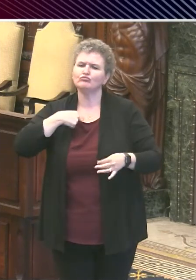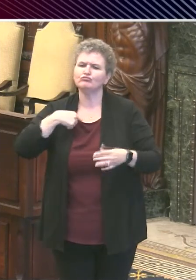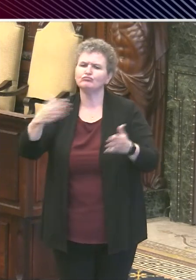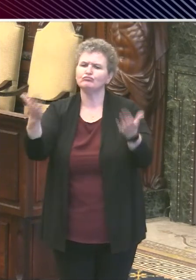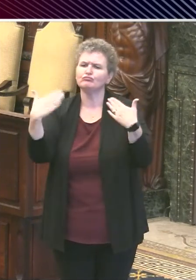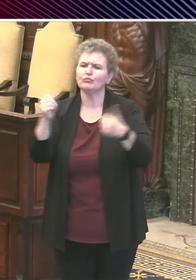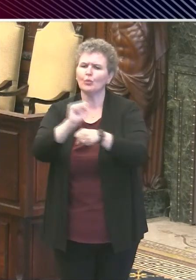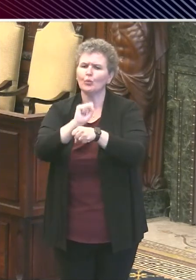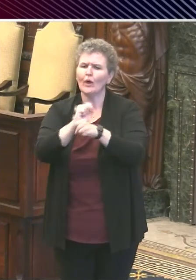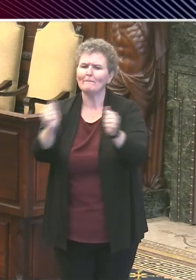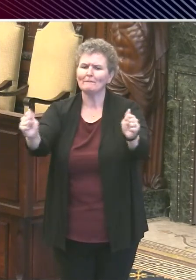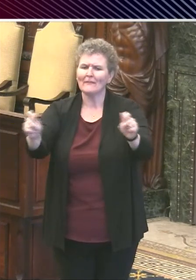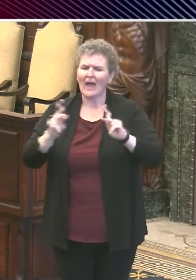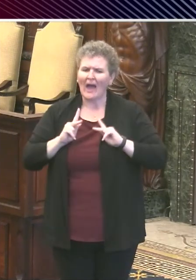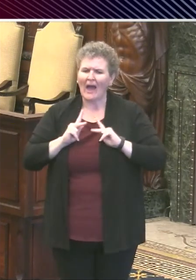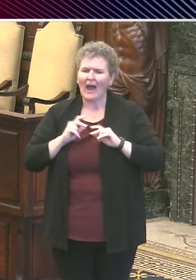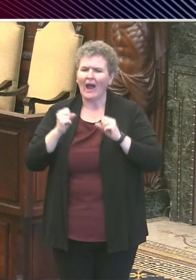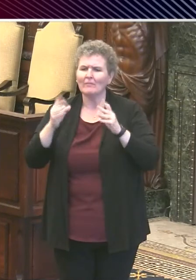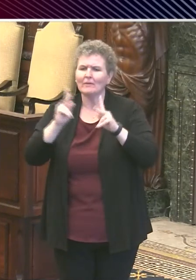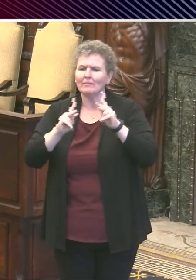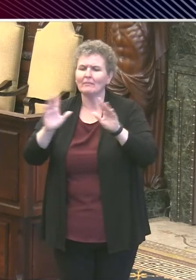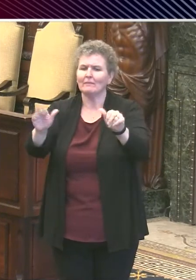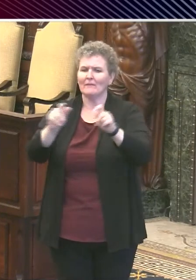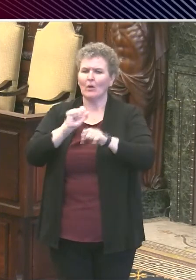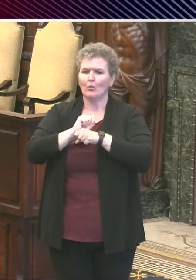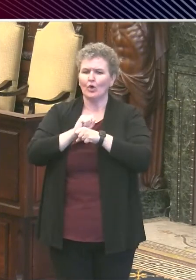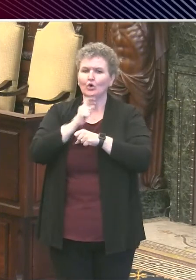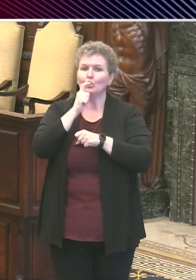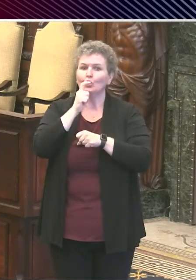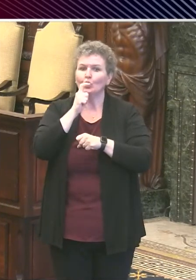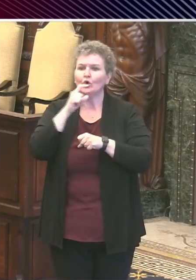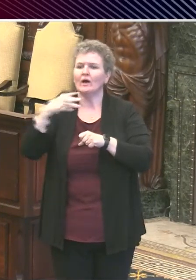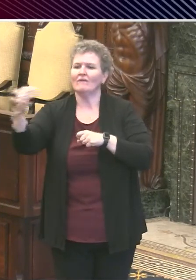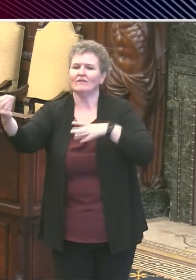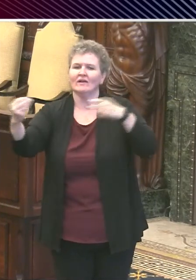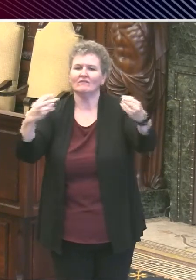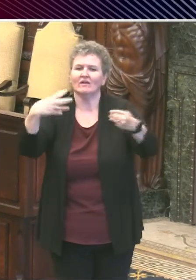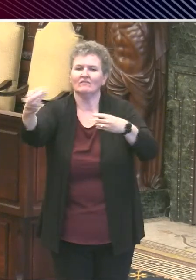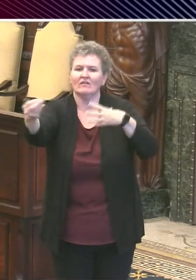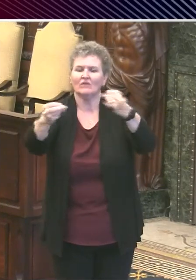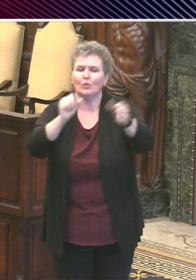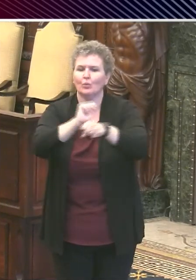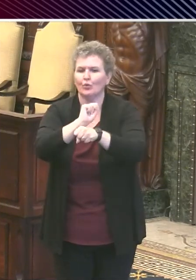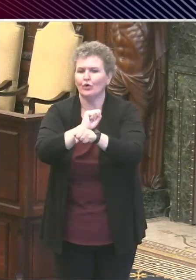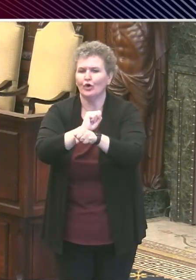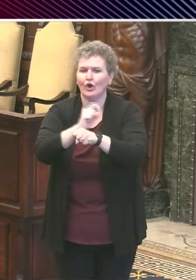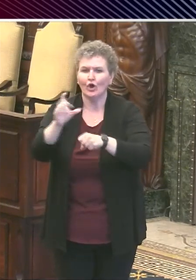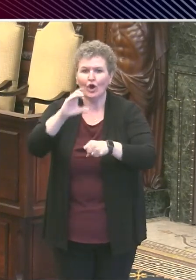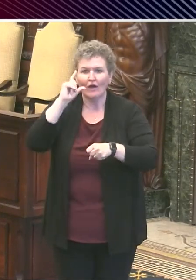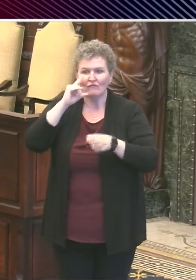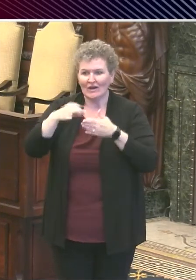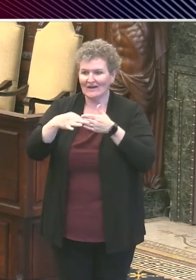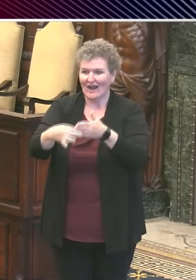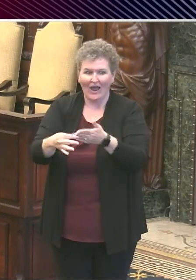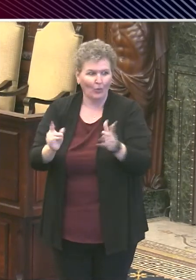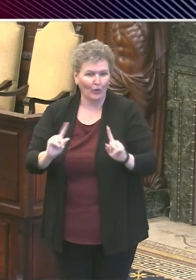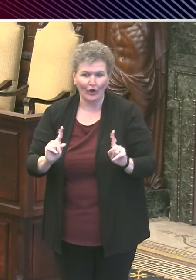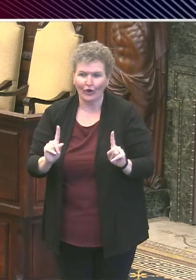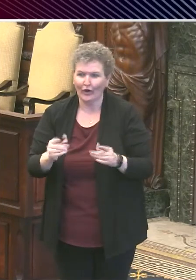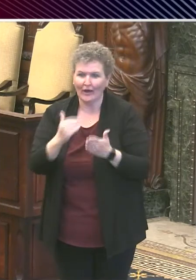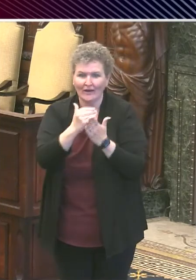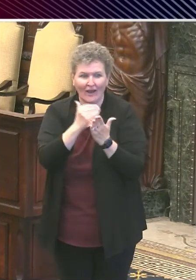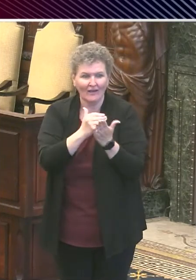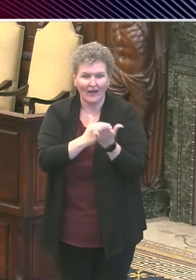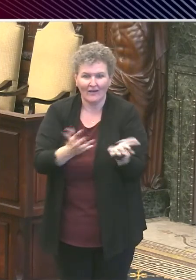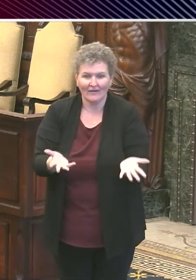back and how many people come back and who to call back to work. All right. When they look for guidance, they